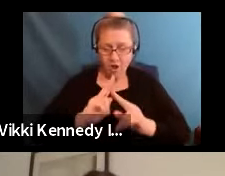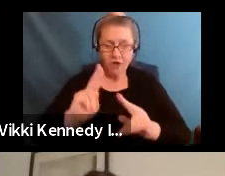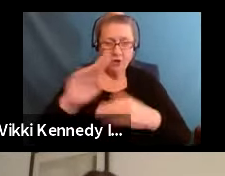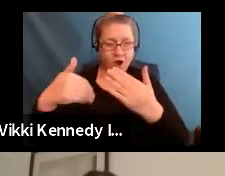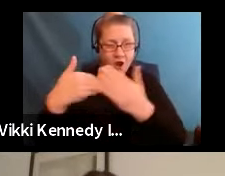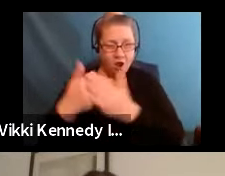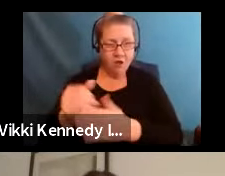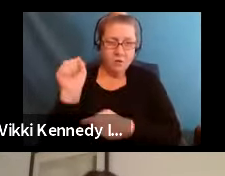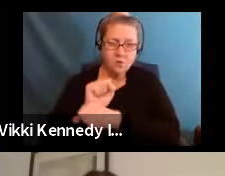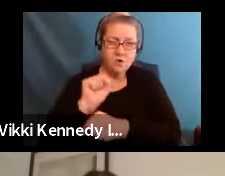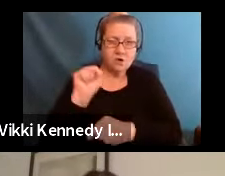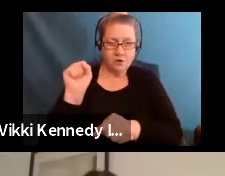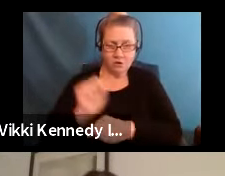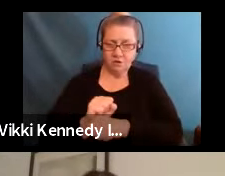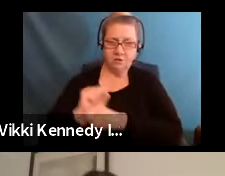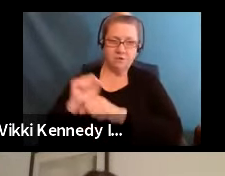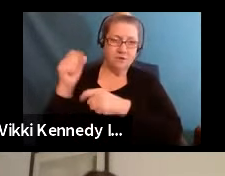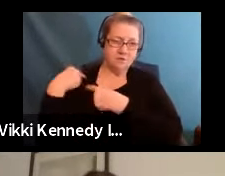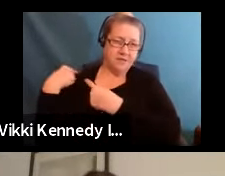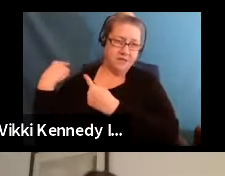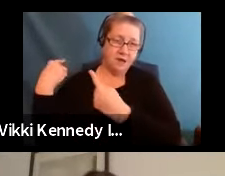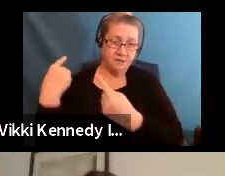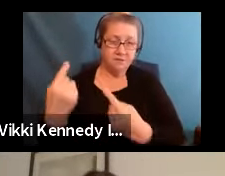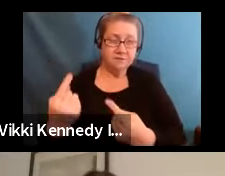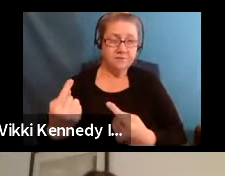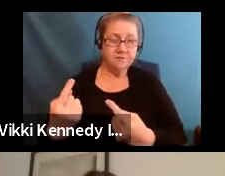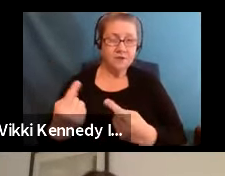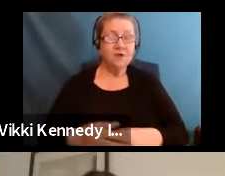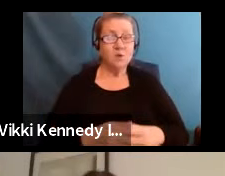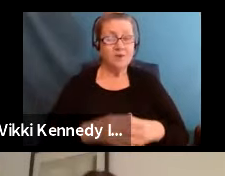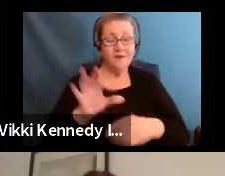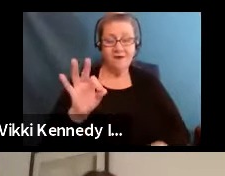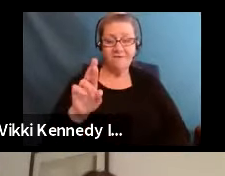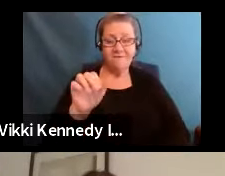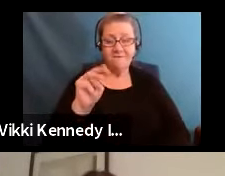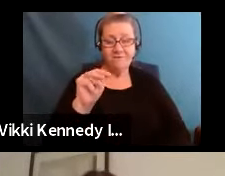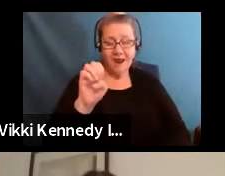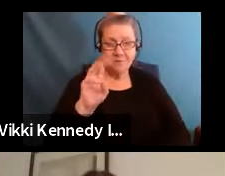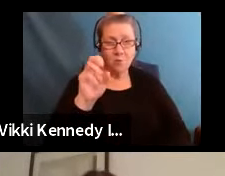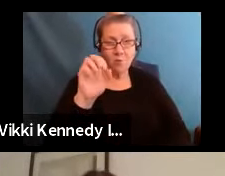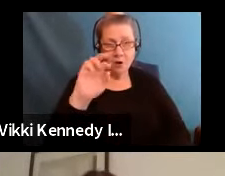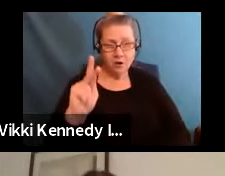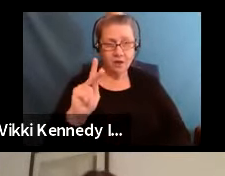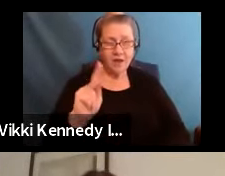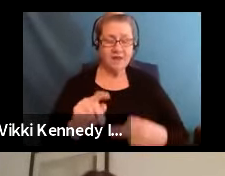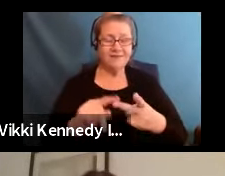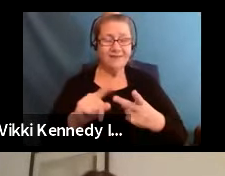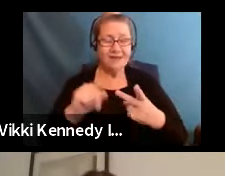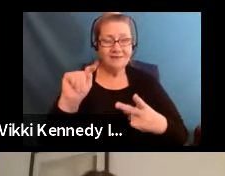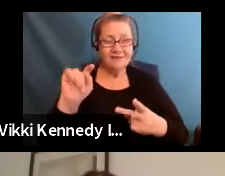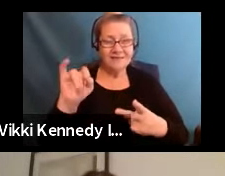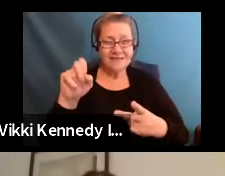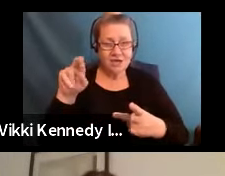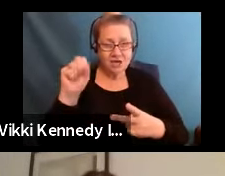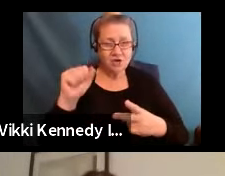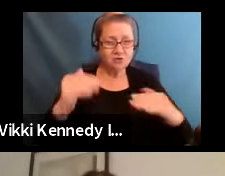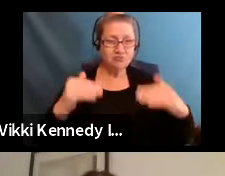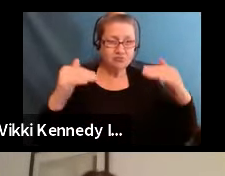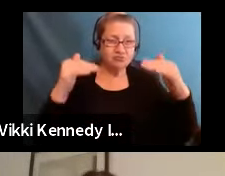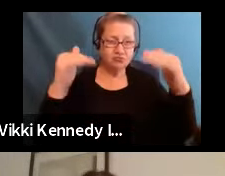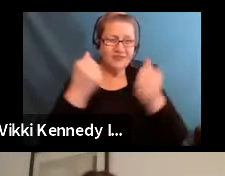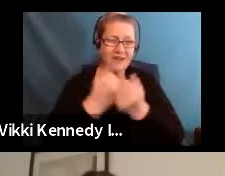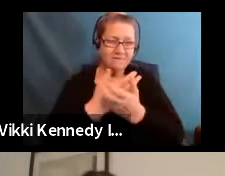of the framework, the phases, the tiers, and how can we do it in a way that's very simple. And the Surgeon General